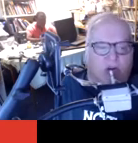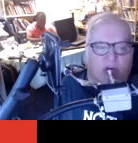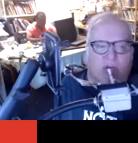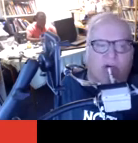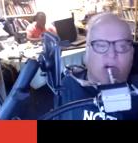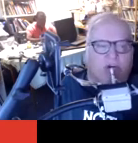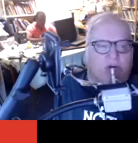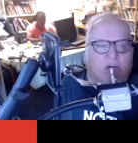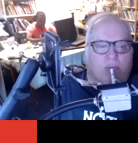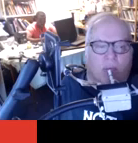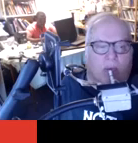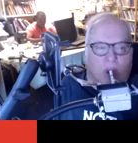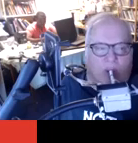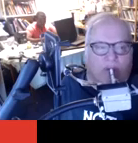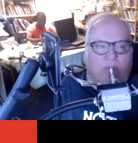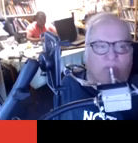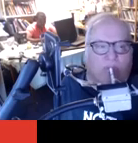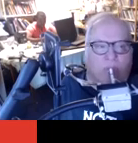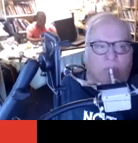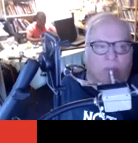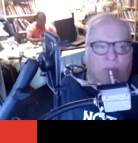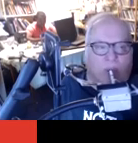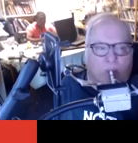disability discrimination.